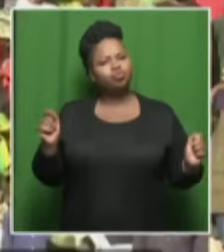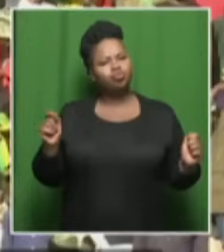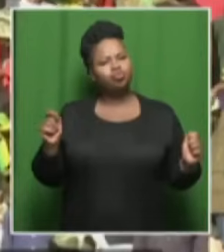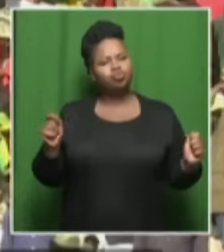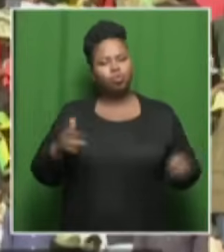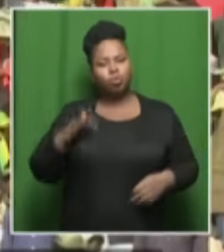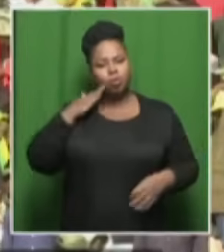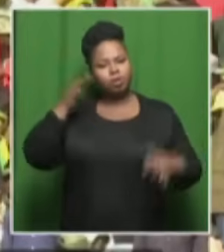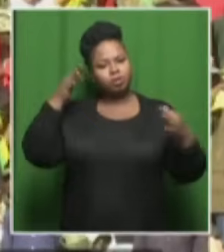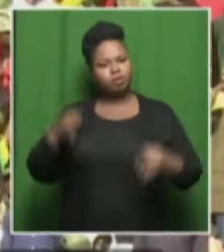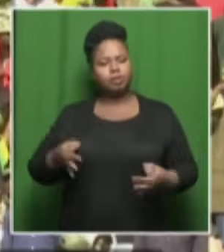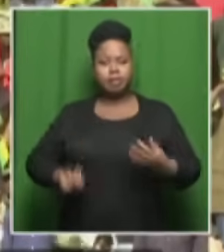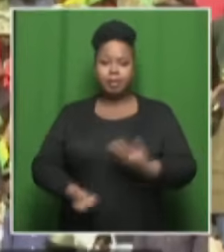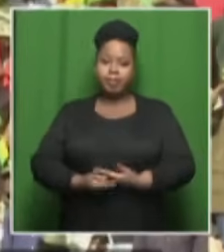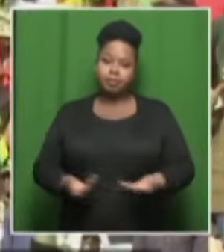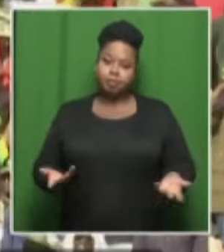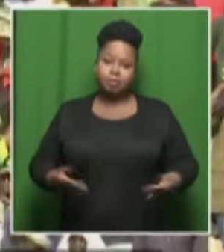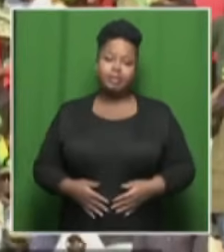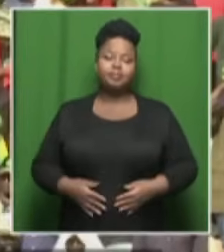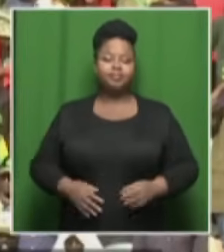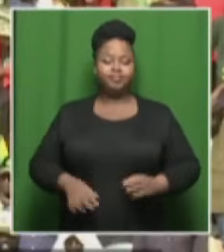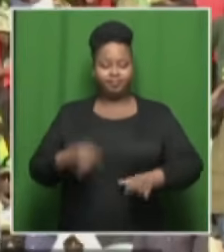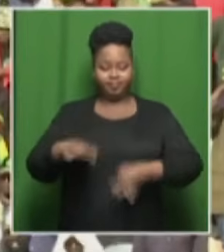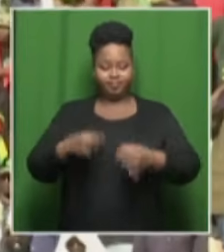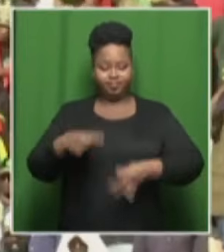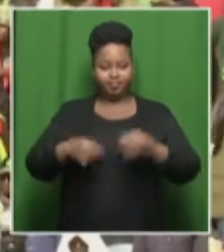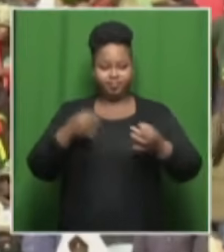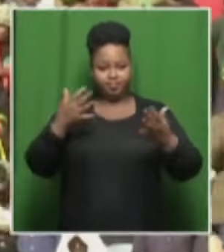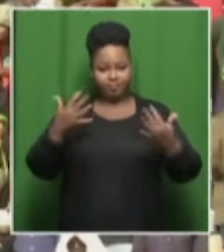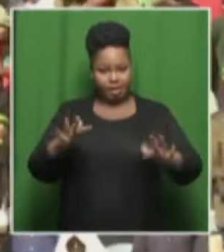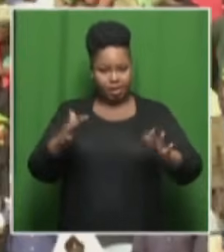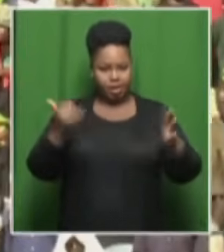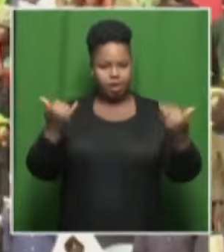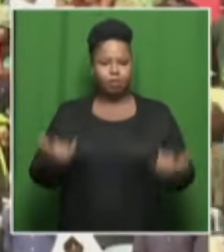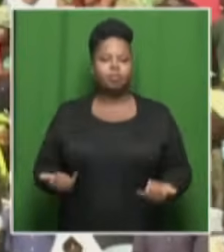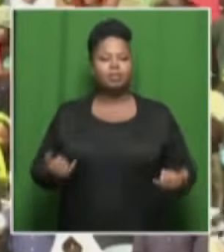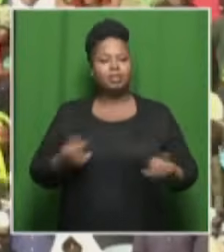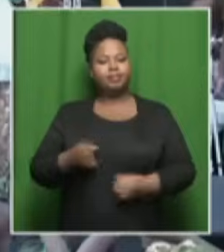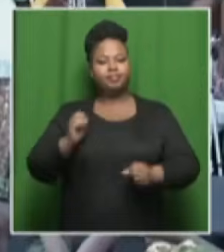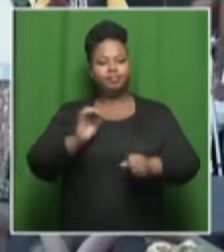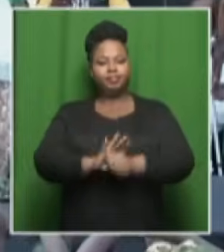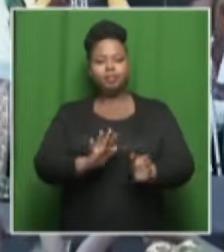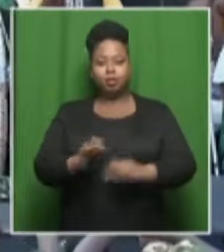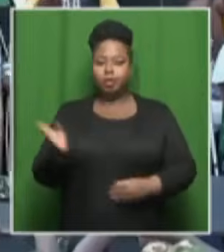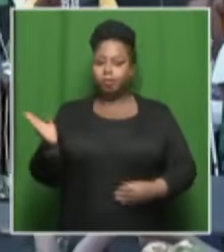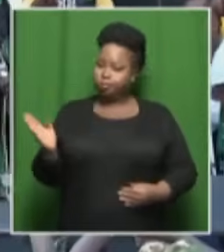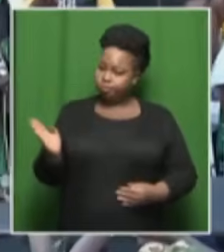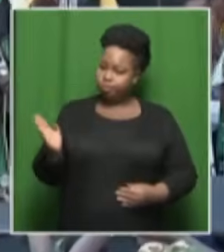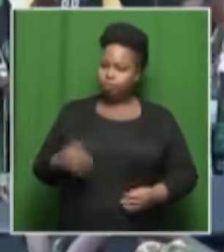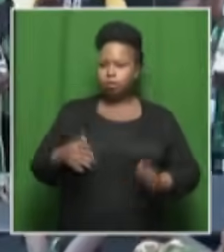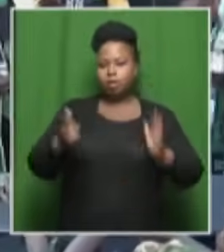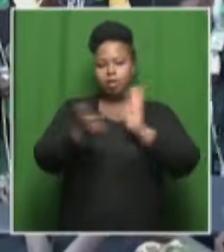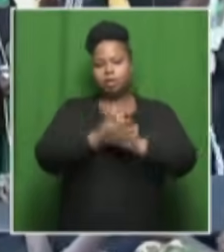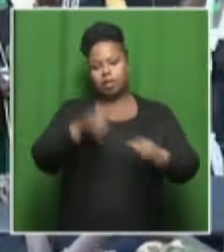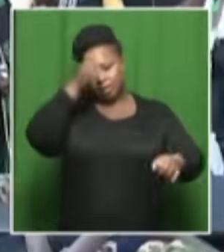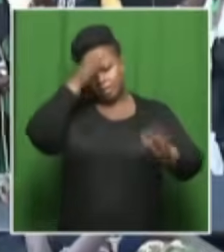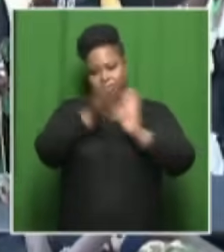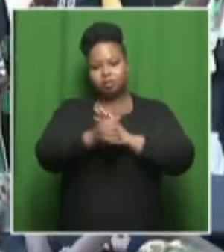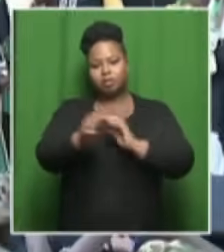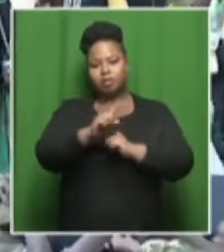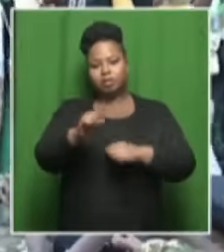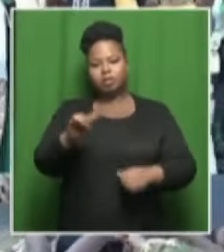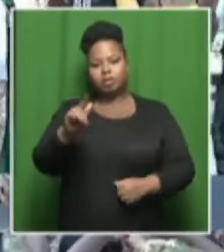was handed down. For an in-depth analysis of the judgment and its implications, we're now joined by legal expert from